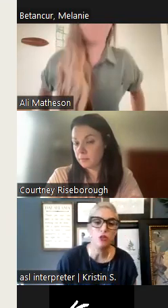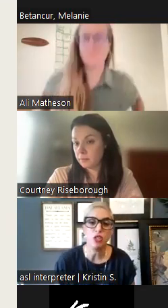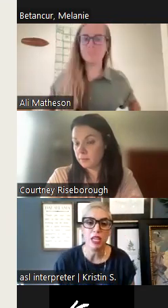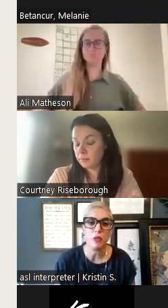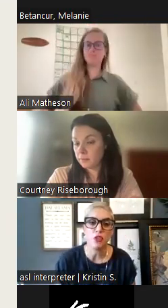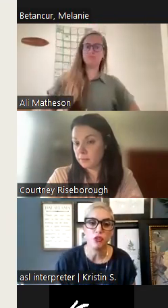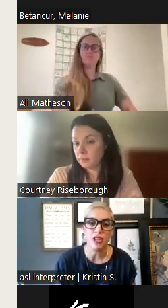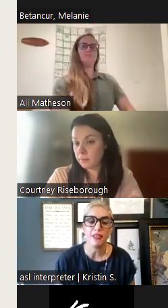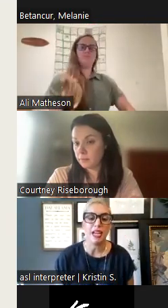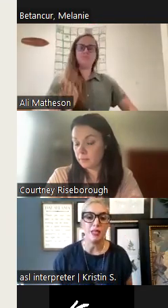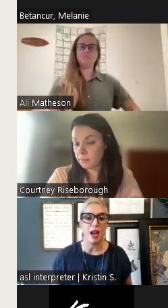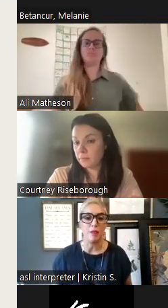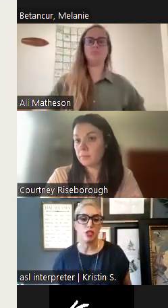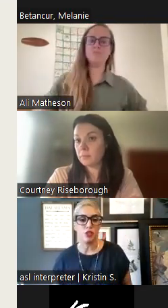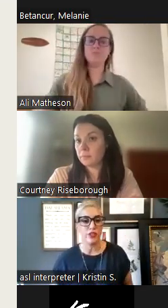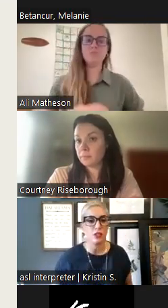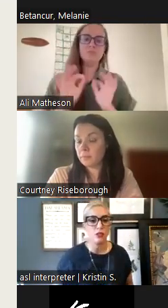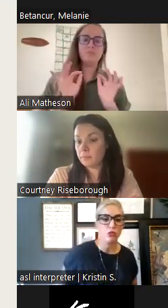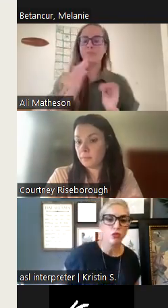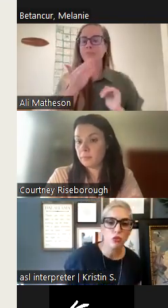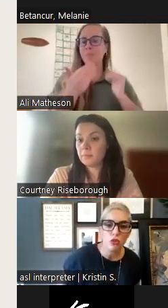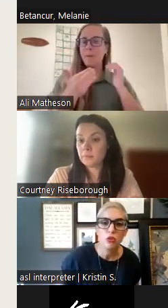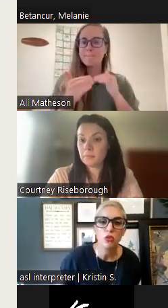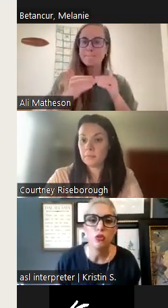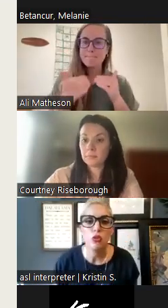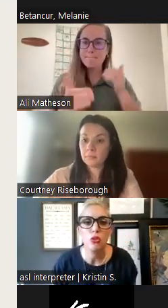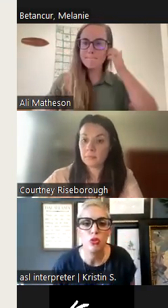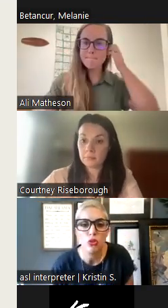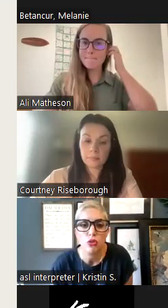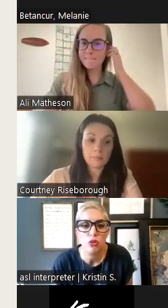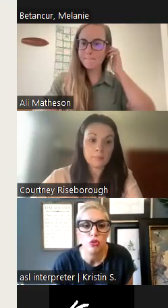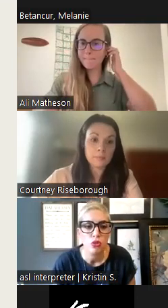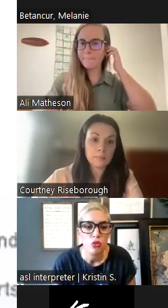depends on who's speaking with the children at that time, the options are given.